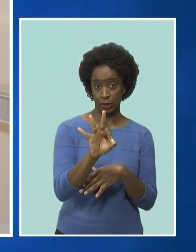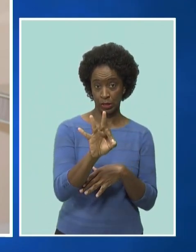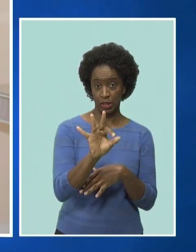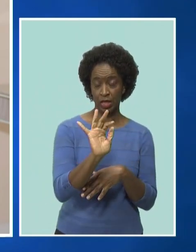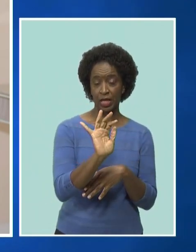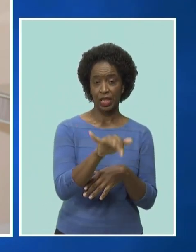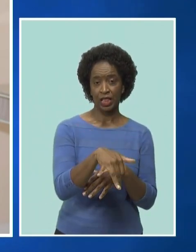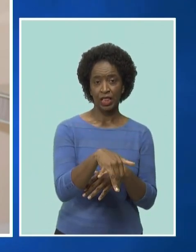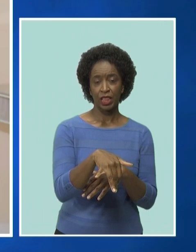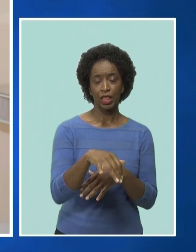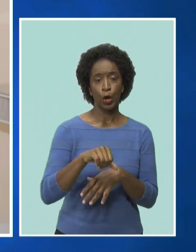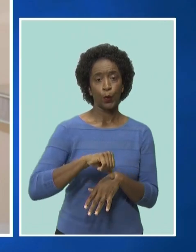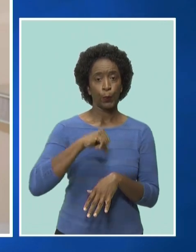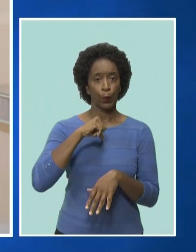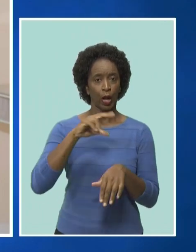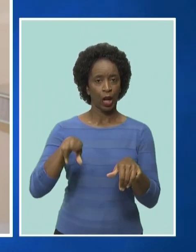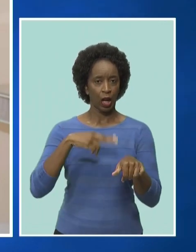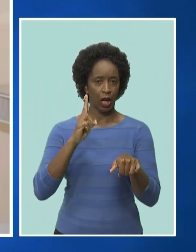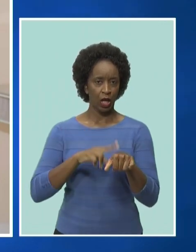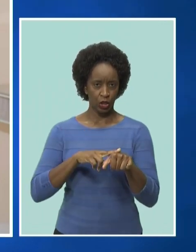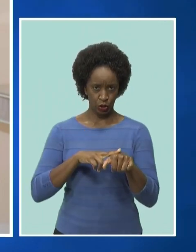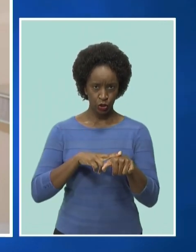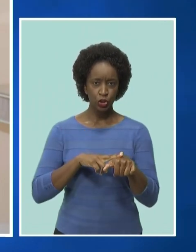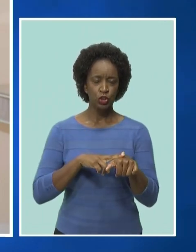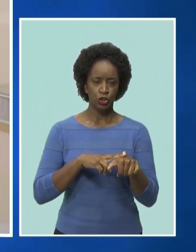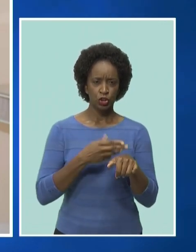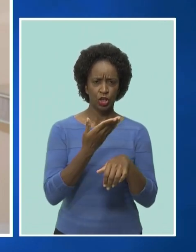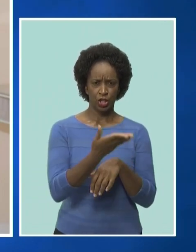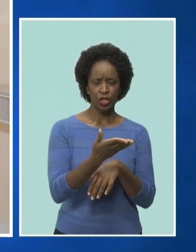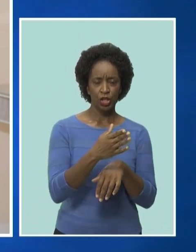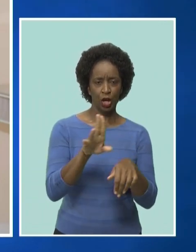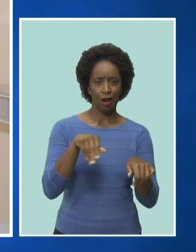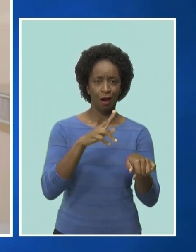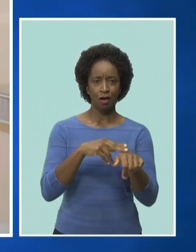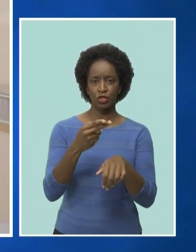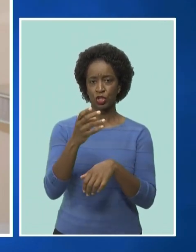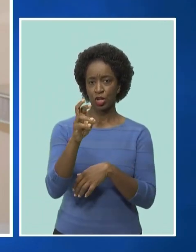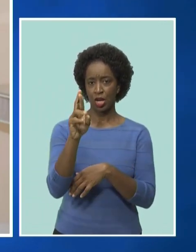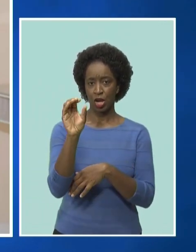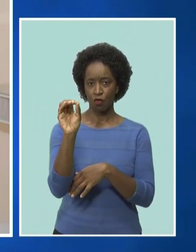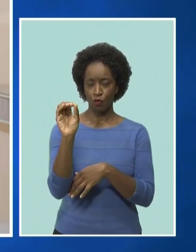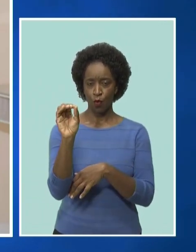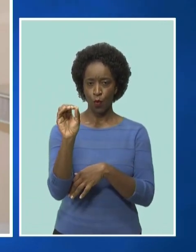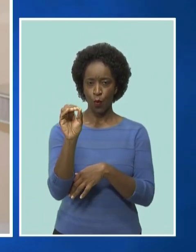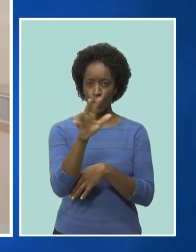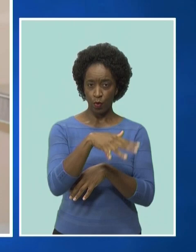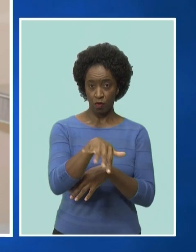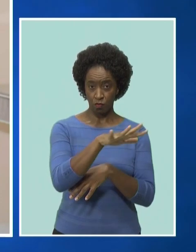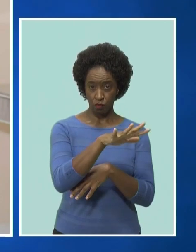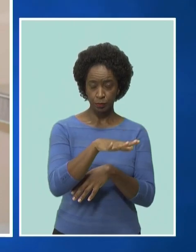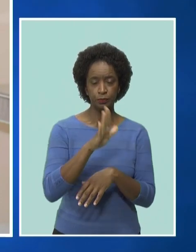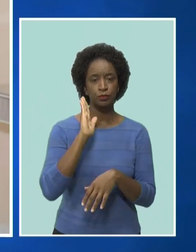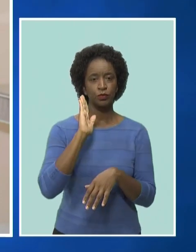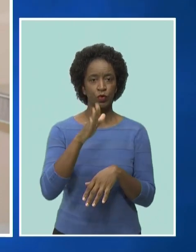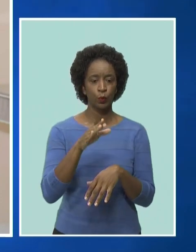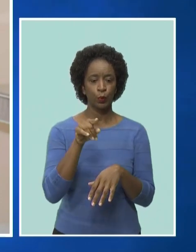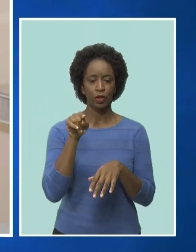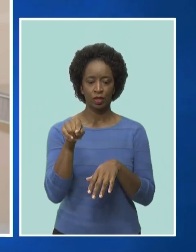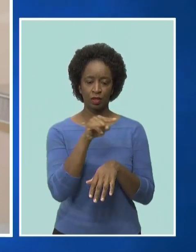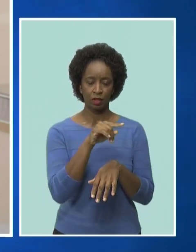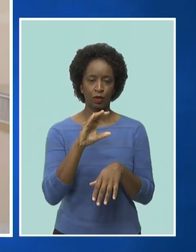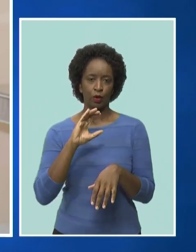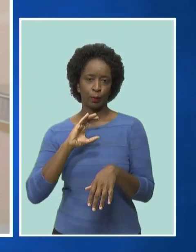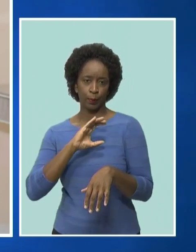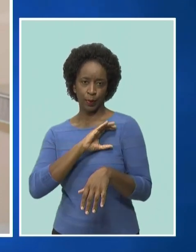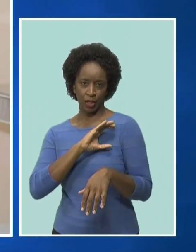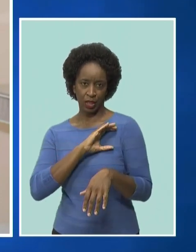Nationhood event in National Heroes Square, where the Mass Police and Defence Force bands